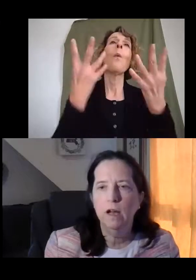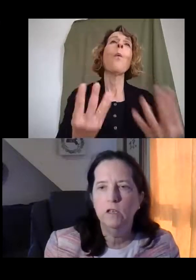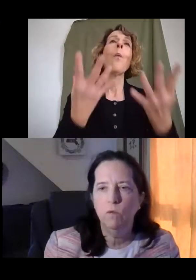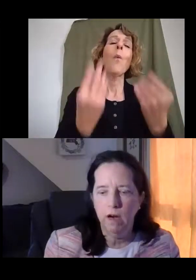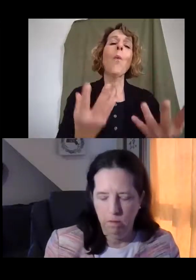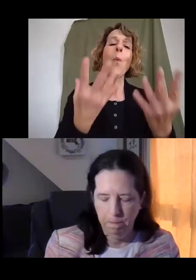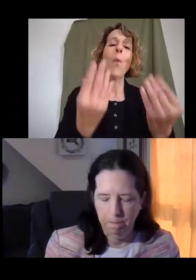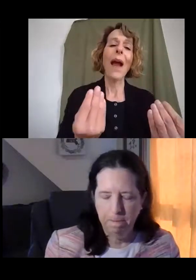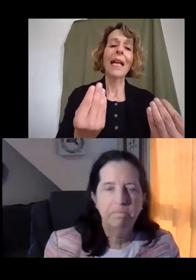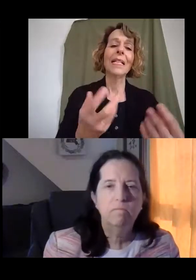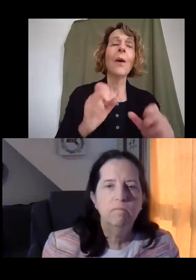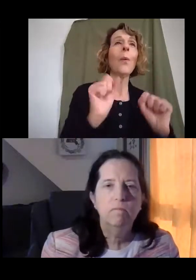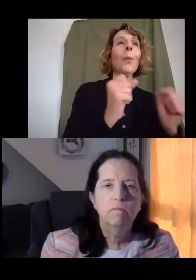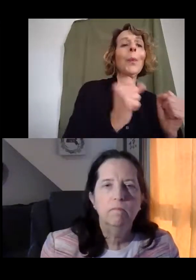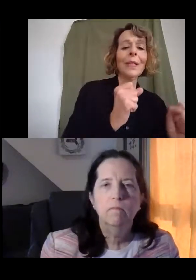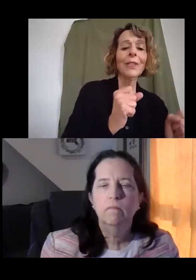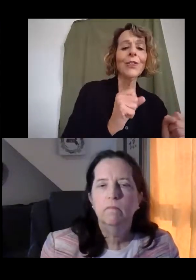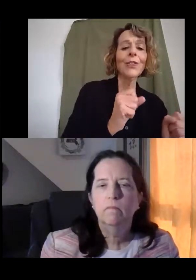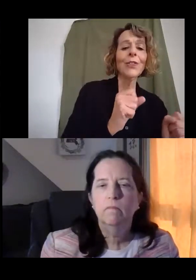too hot to wear.